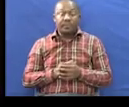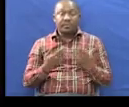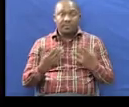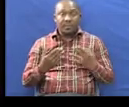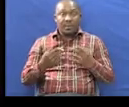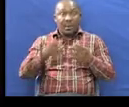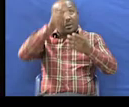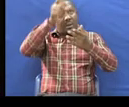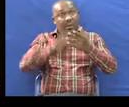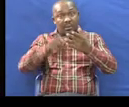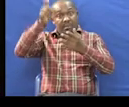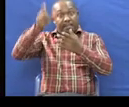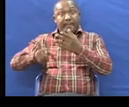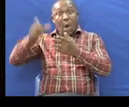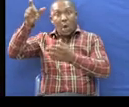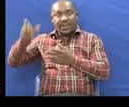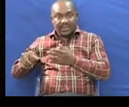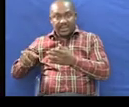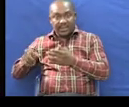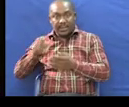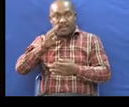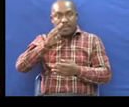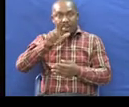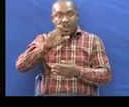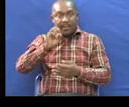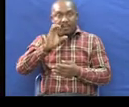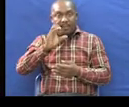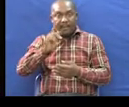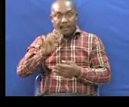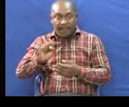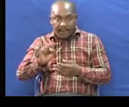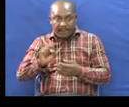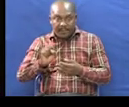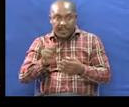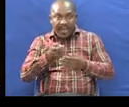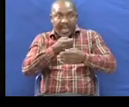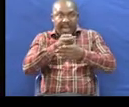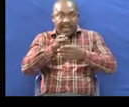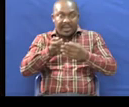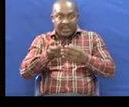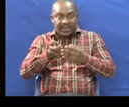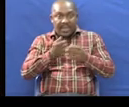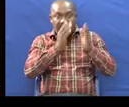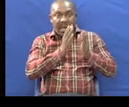In these blocks, the elements are arranged according to their electronic